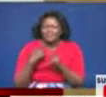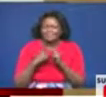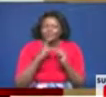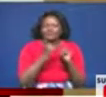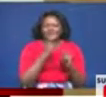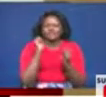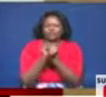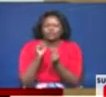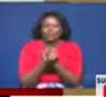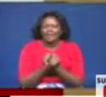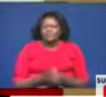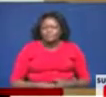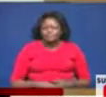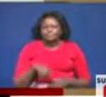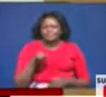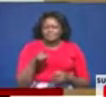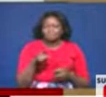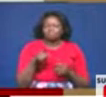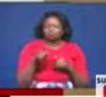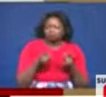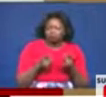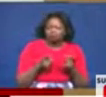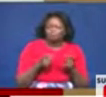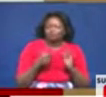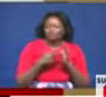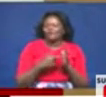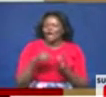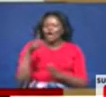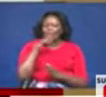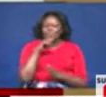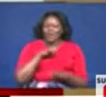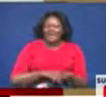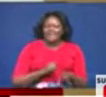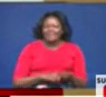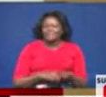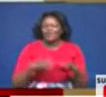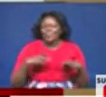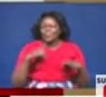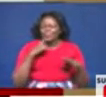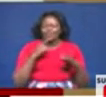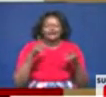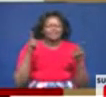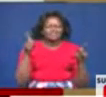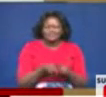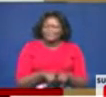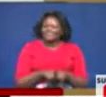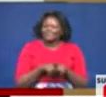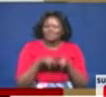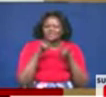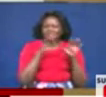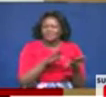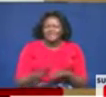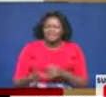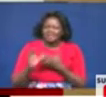of October. The adjustment signals tough times ahead for taxpayers already grappling with a high cost of living. The country's